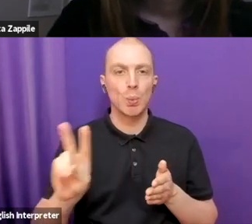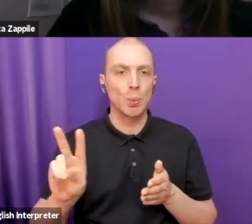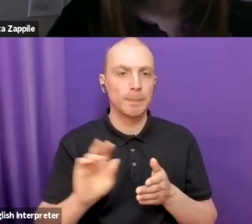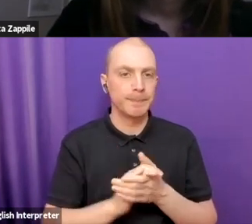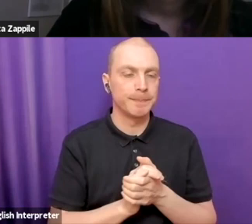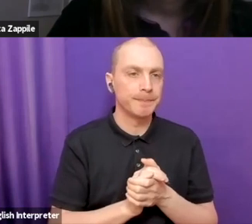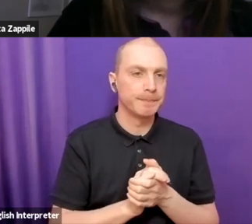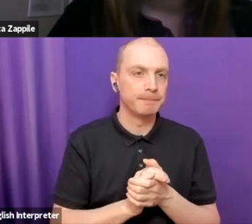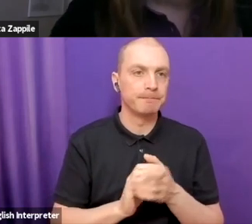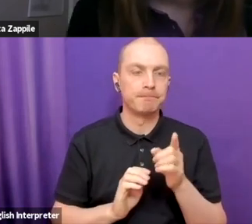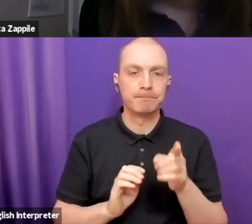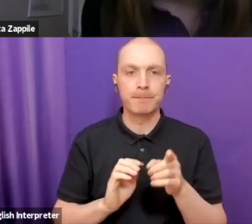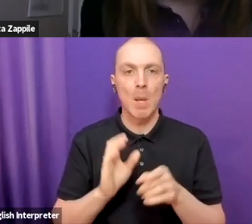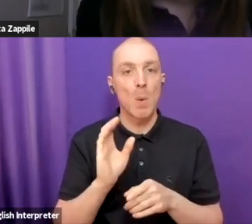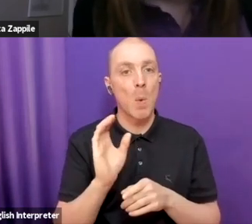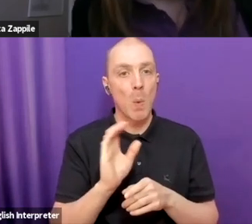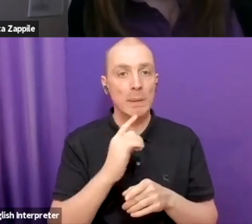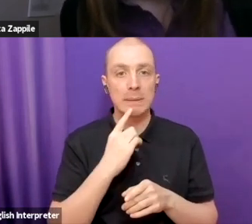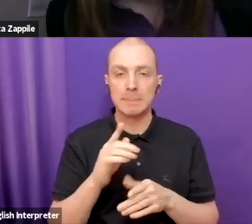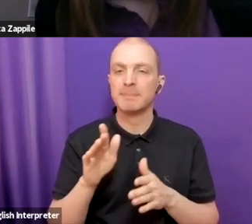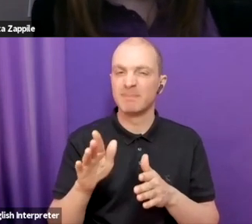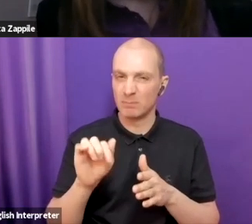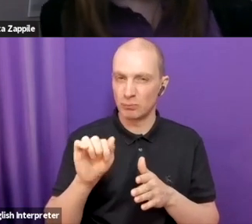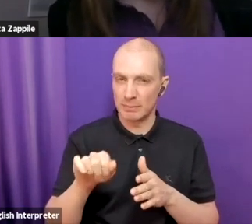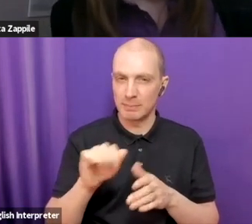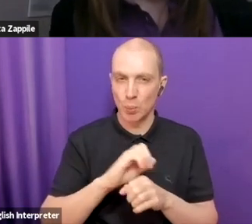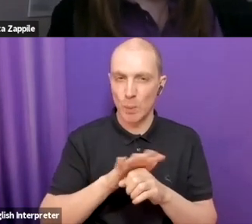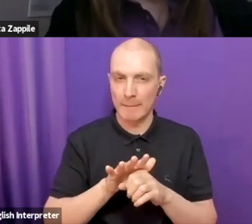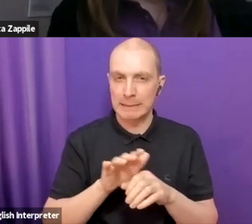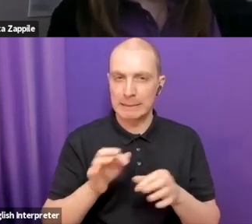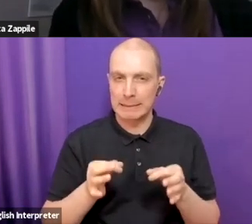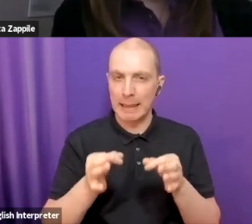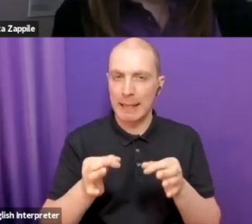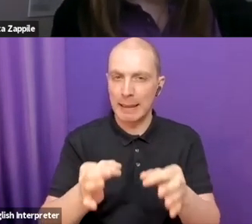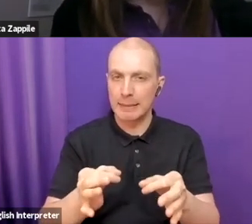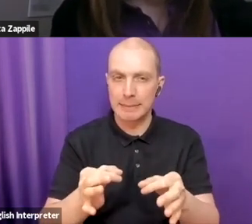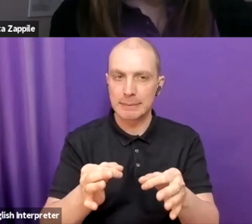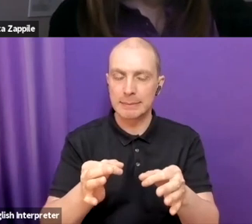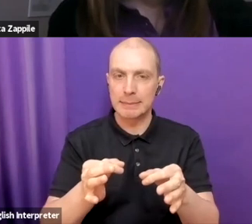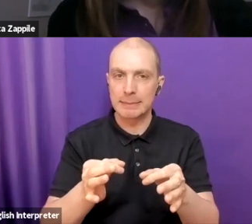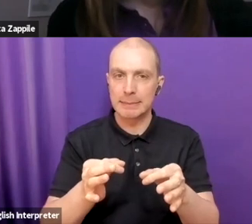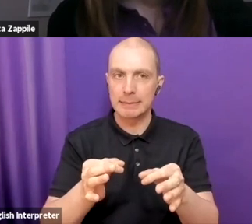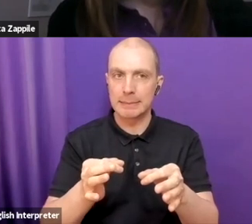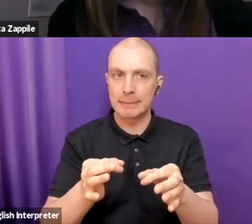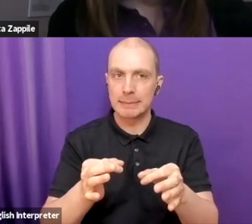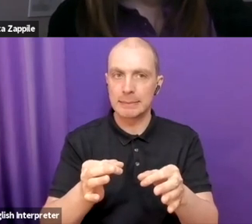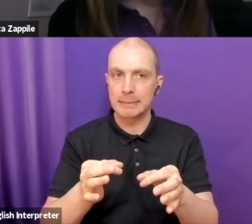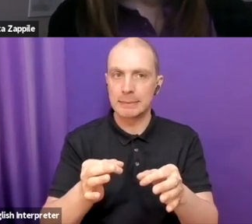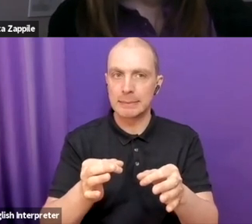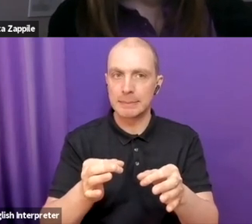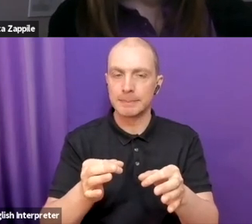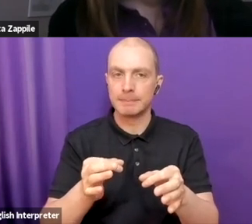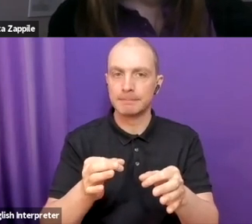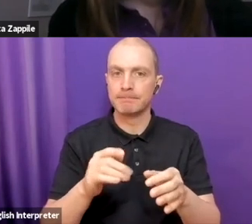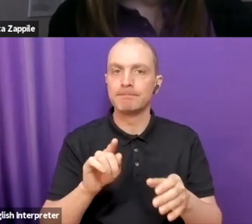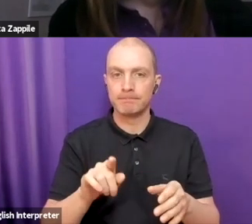been some delays, haven't they, because of the COVID-19 pandemic. Some of the reviews that were going to take place have not taken